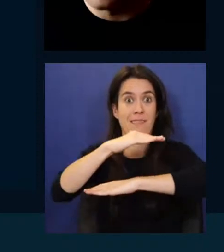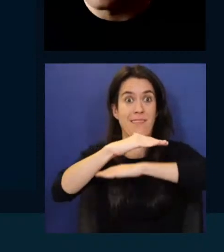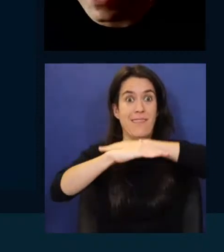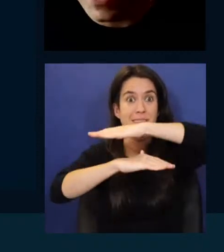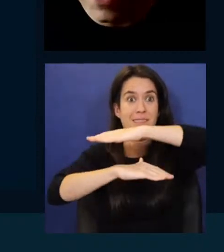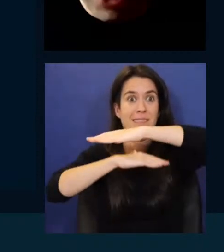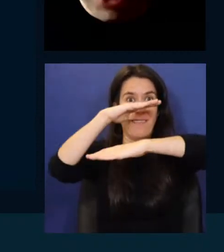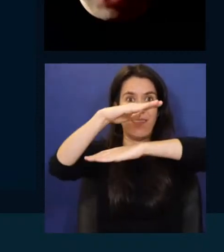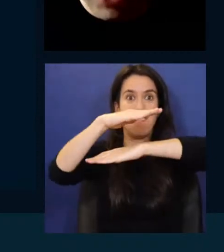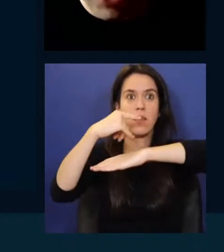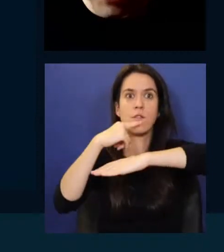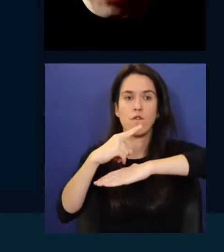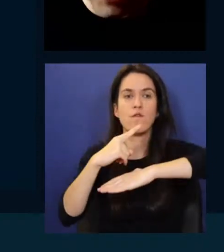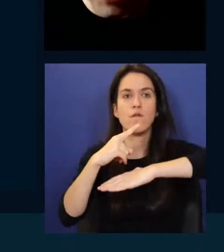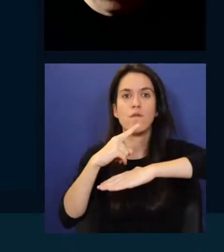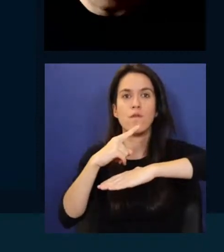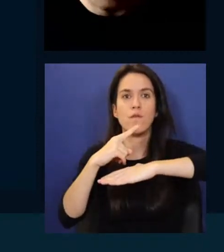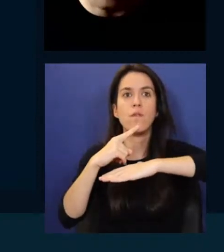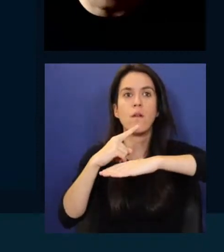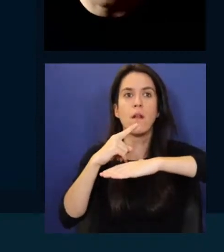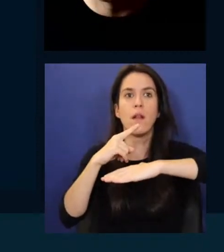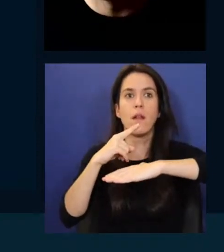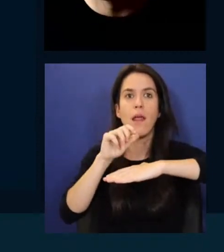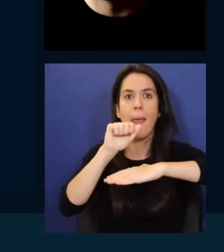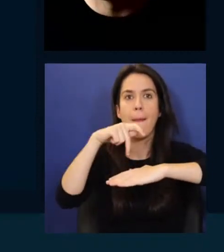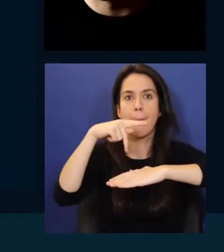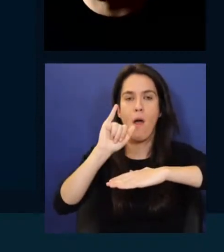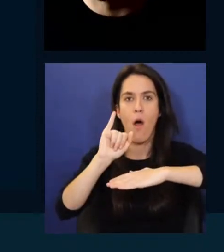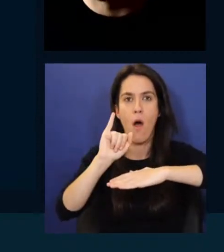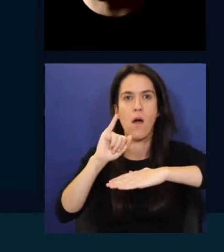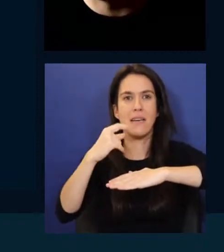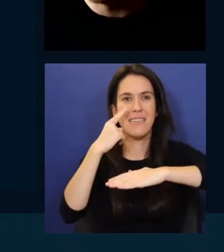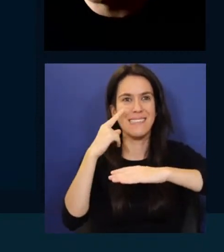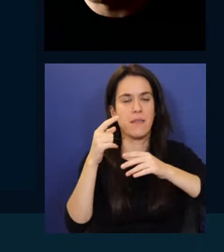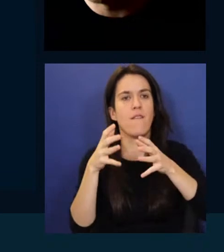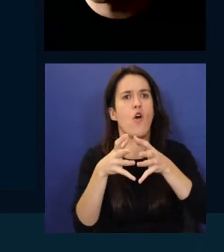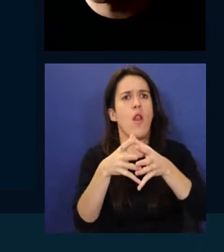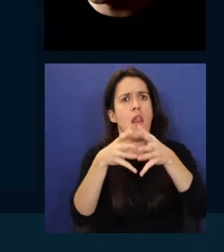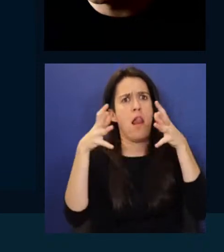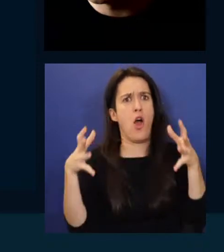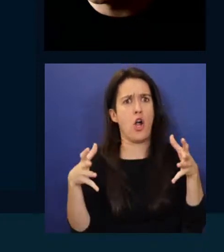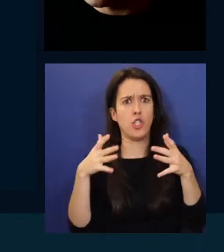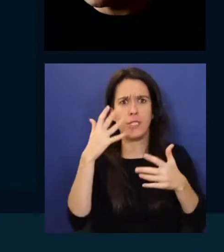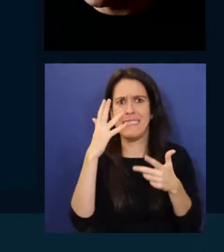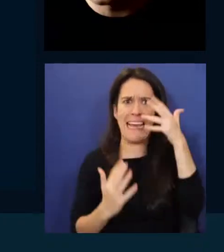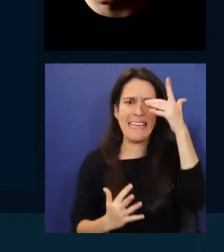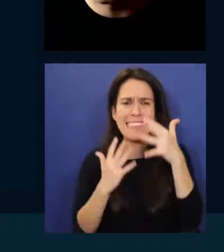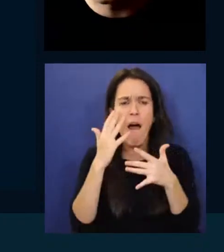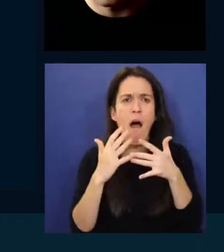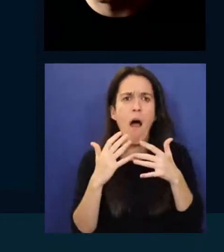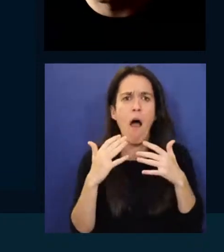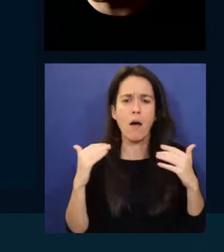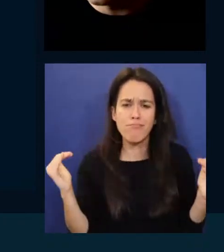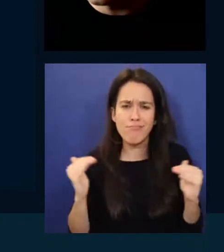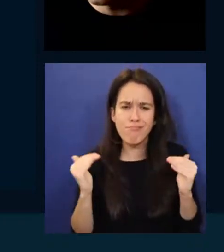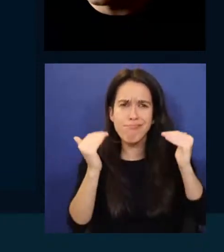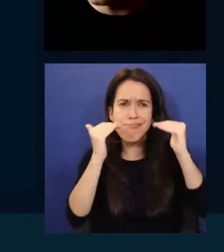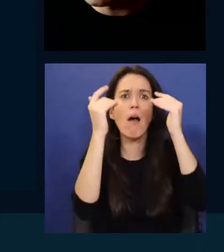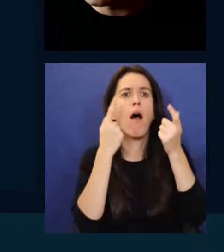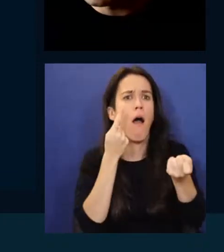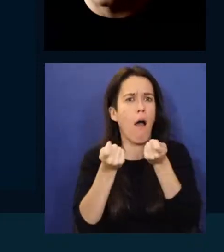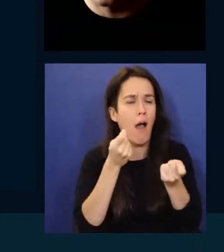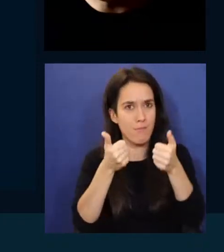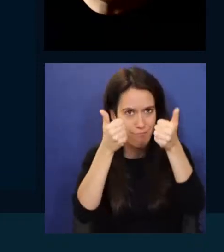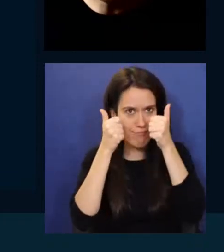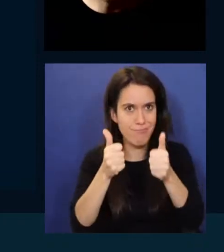That's really designed for very, very large volumes of data to be managed at scale in a very cost-effective manner. The